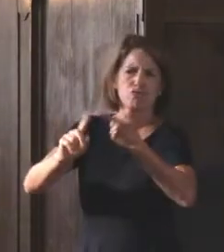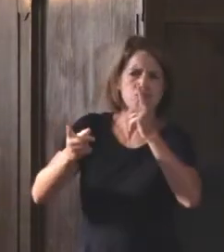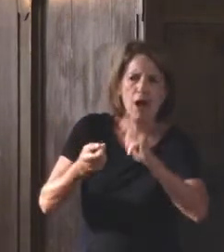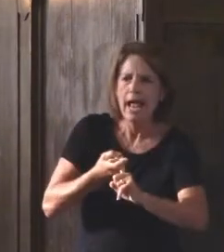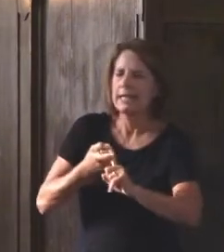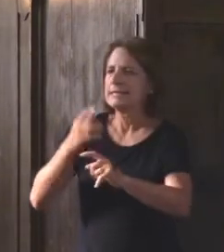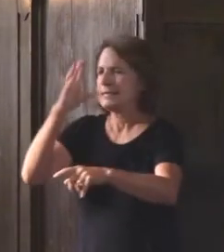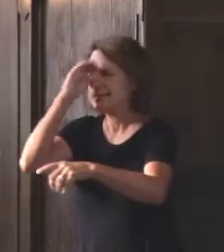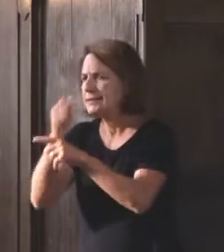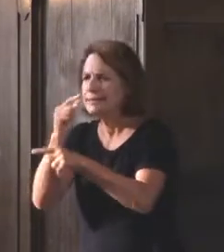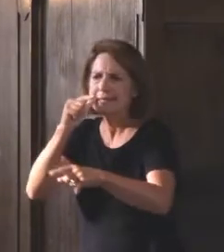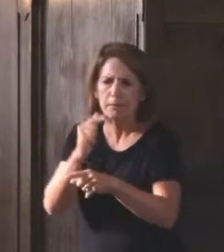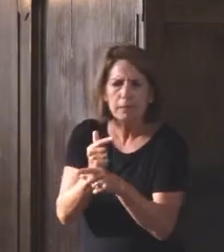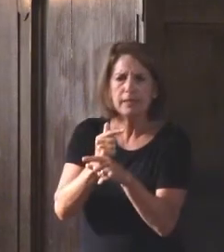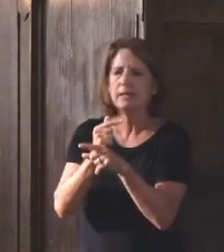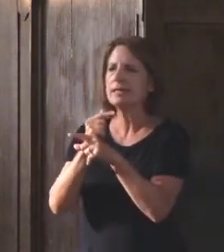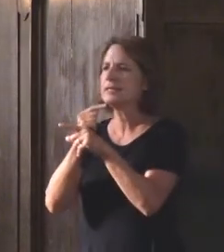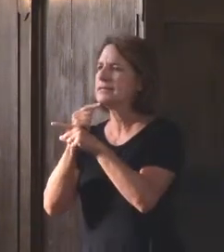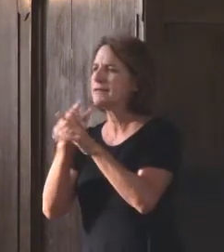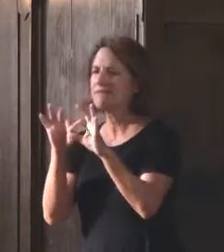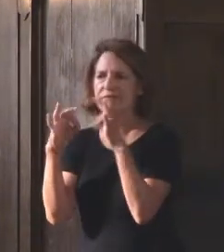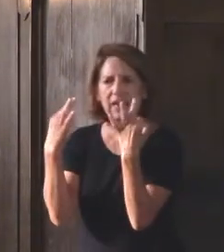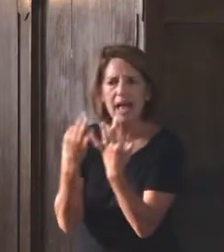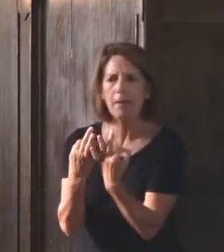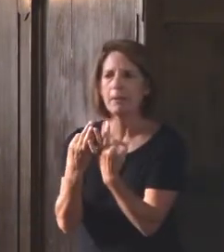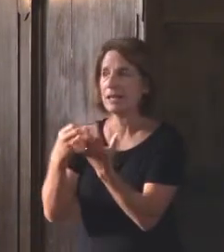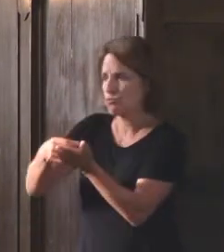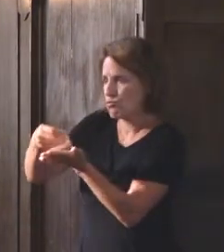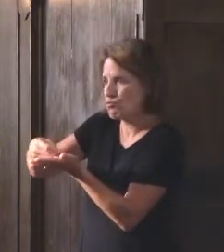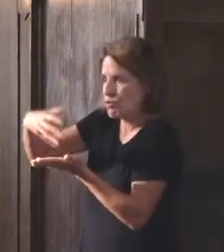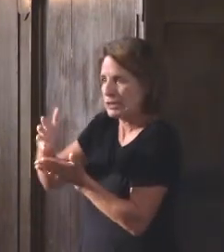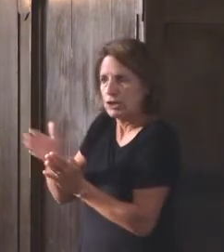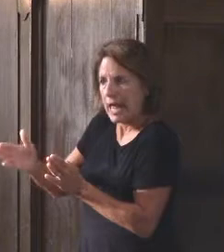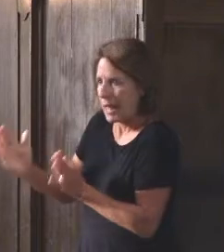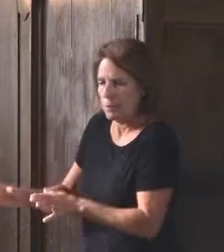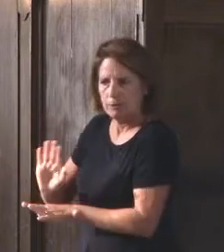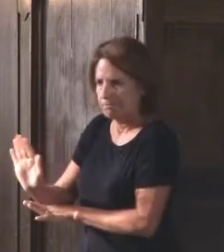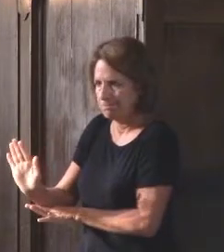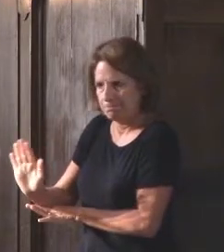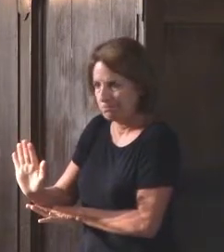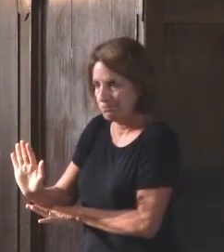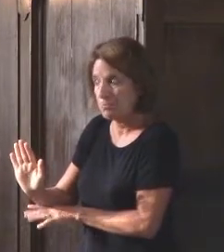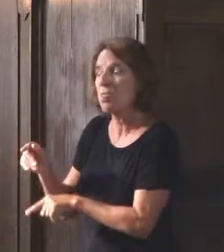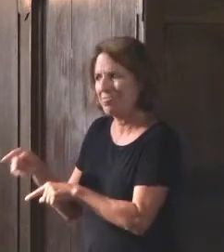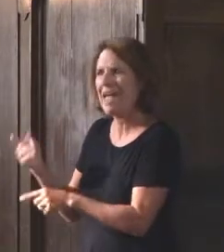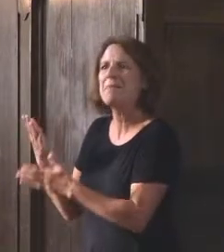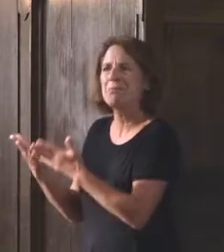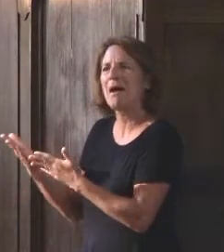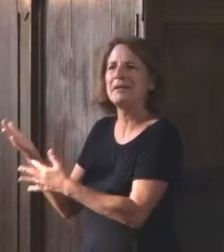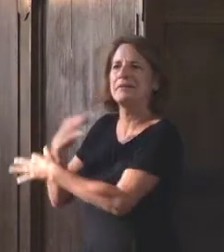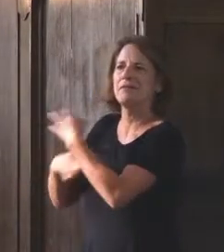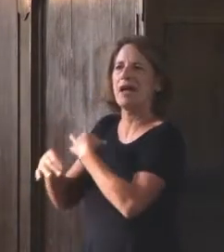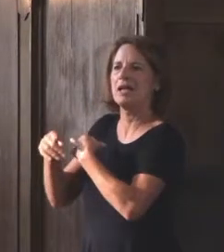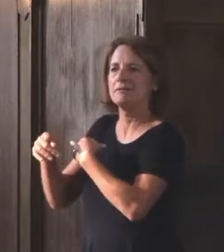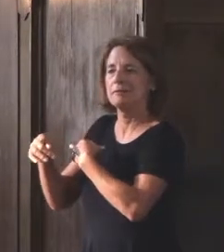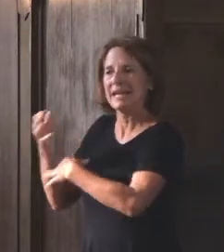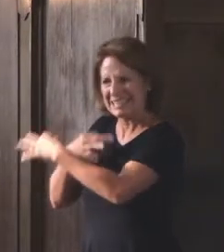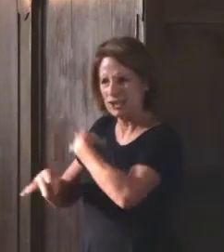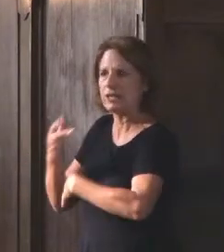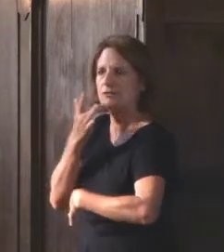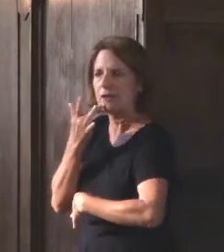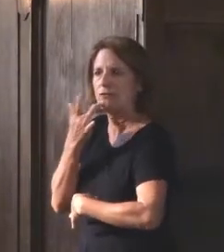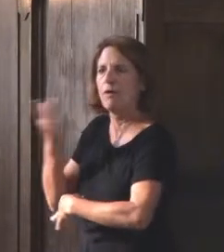siblings and your relatives and your rich neighbors, in case they may invite you back, and then you